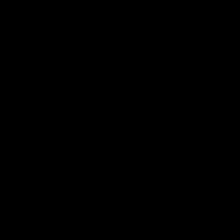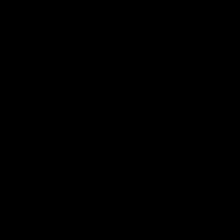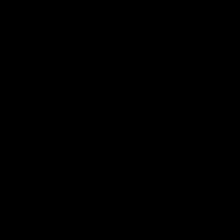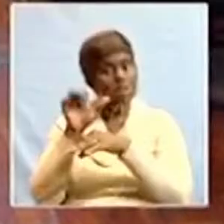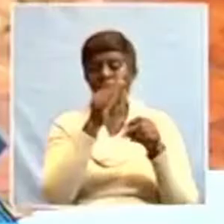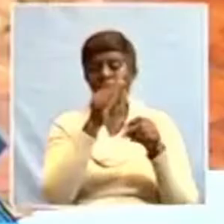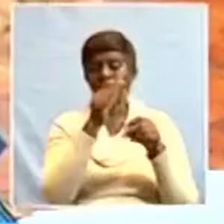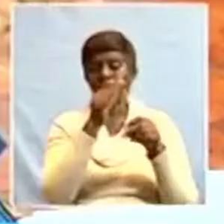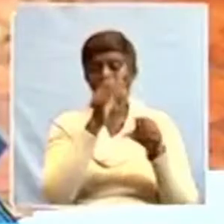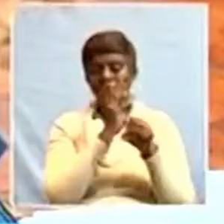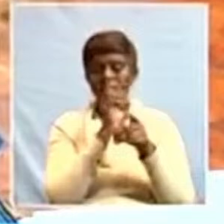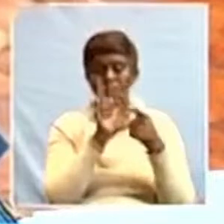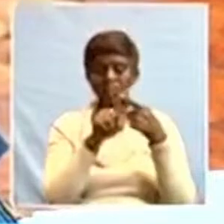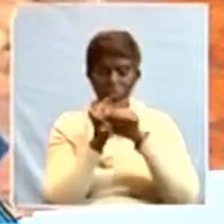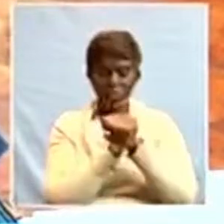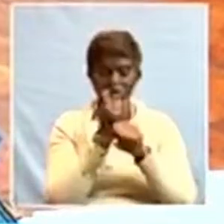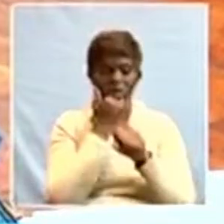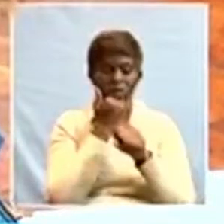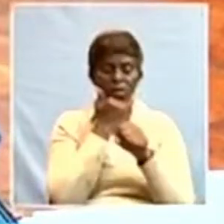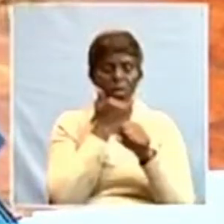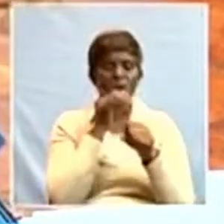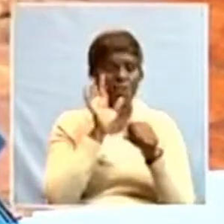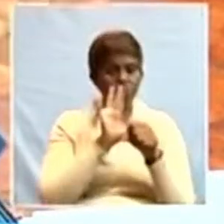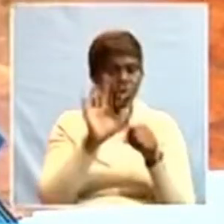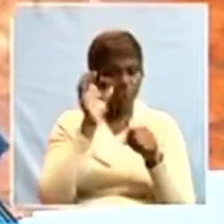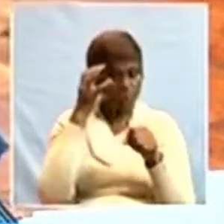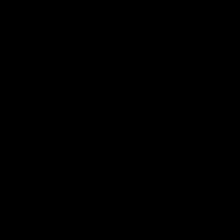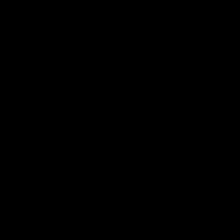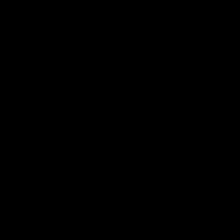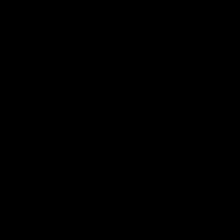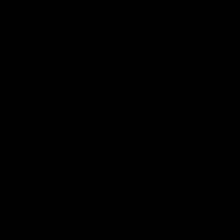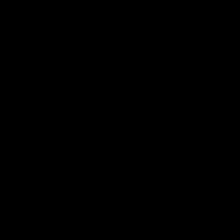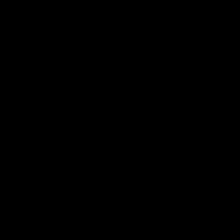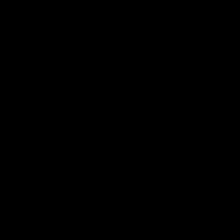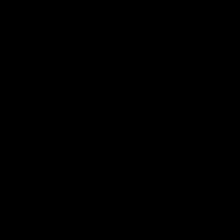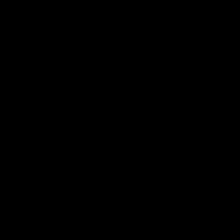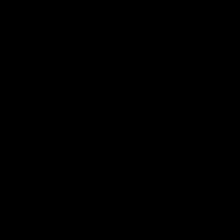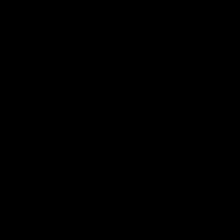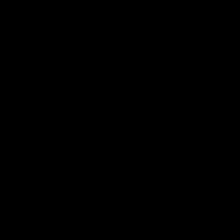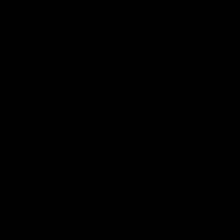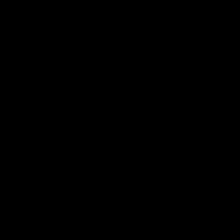that you are ready to defend wrong doings by your officers from the districts.